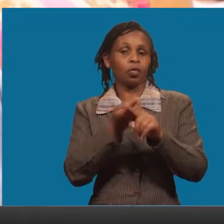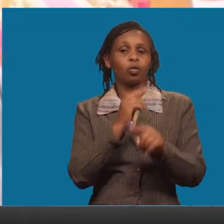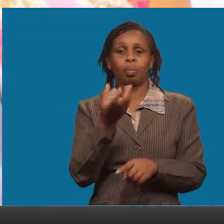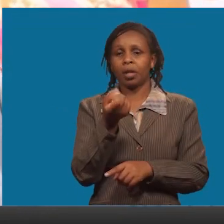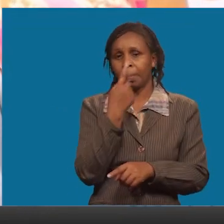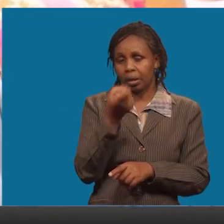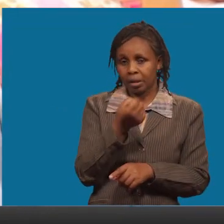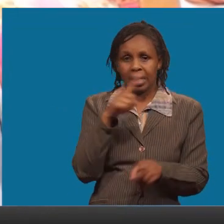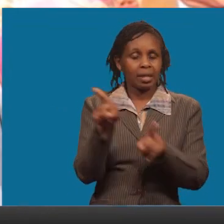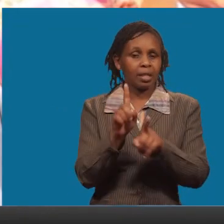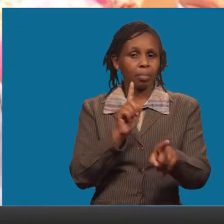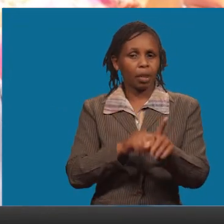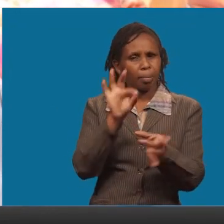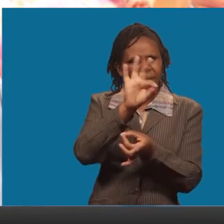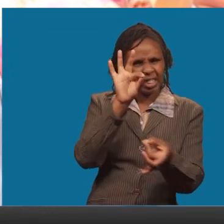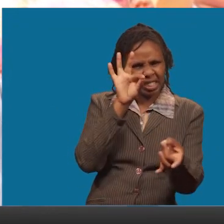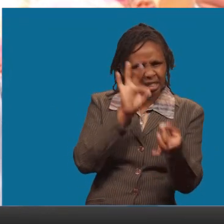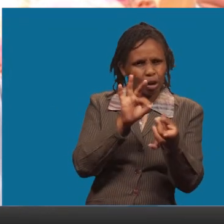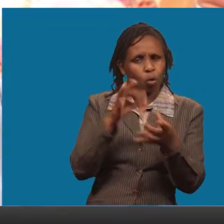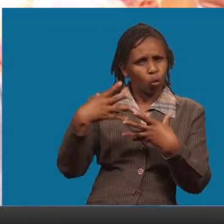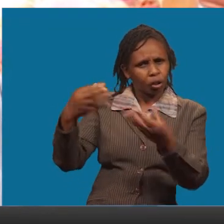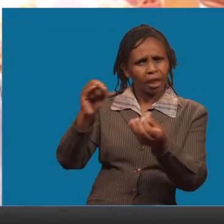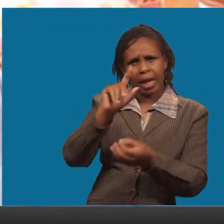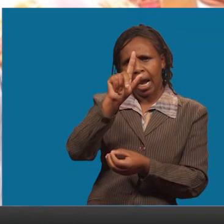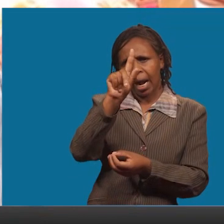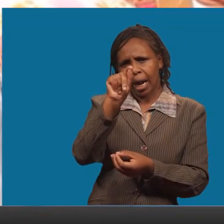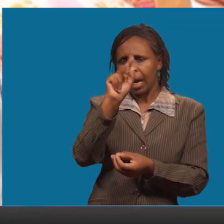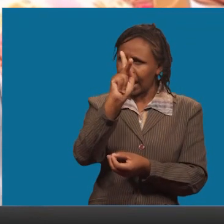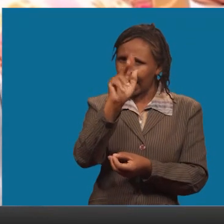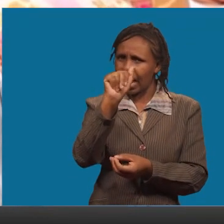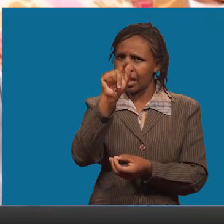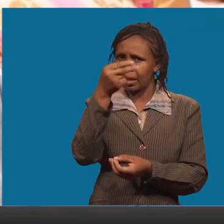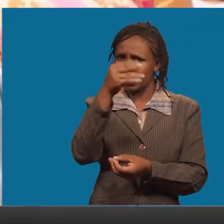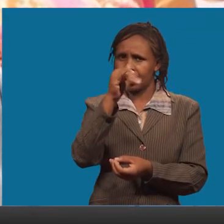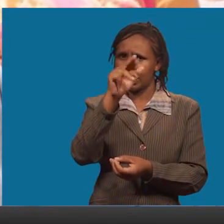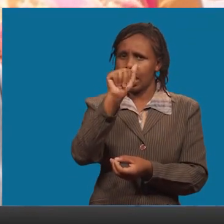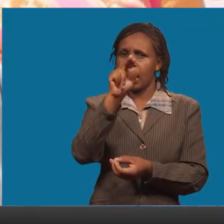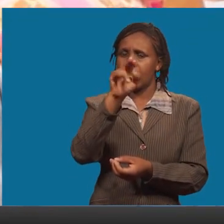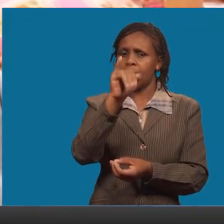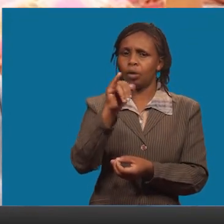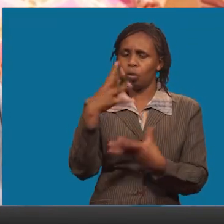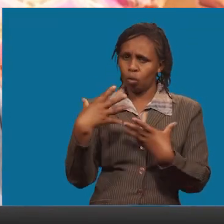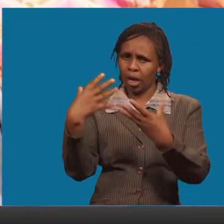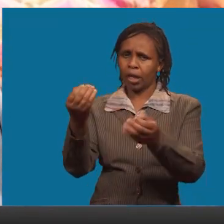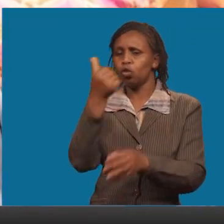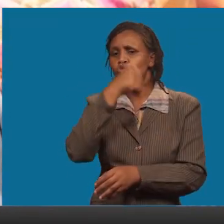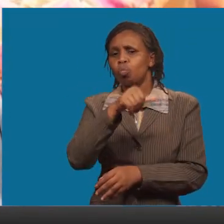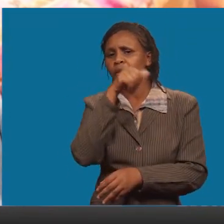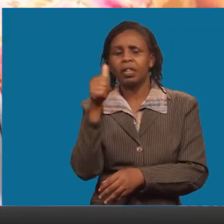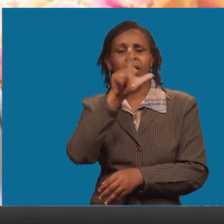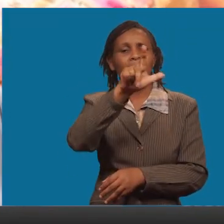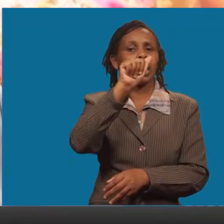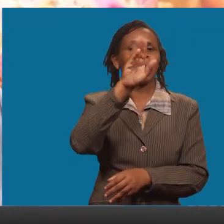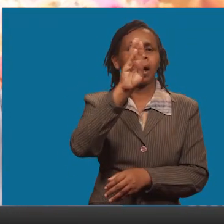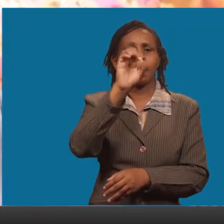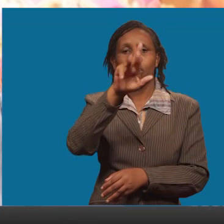vipimo vyote unapata Kathiani, ukienda unakuwa referred kwa private labs ambao unaweza unakuwa